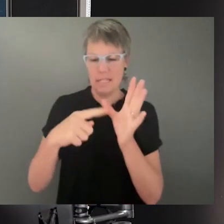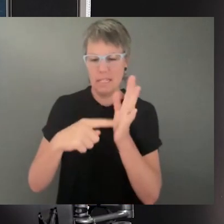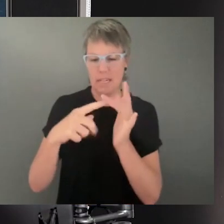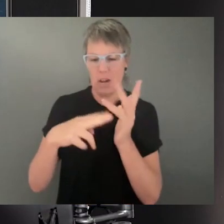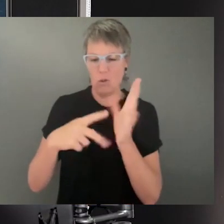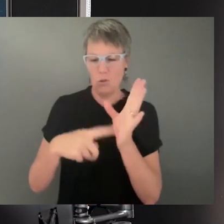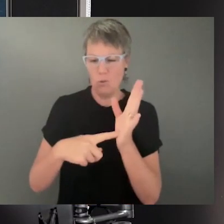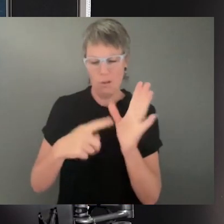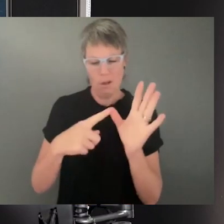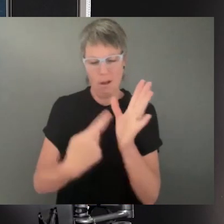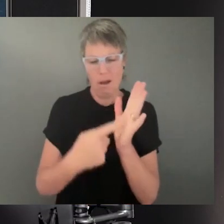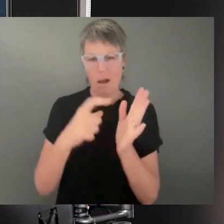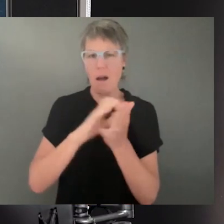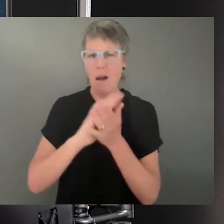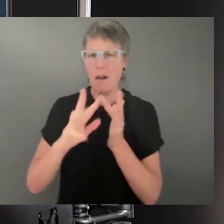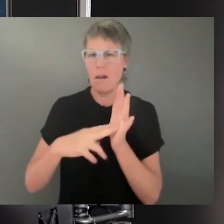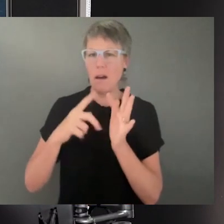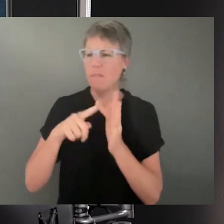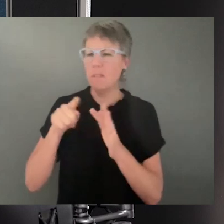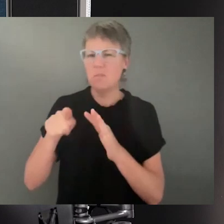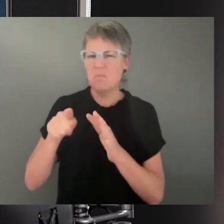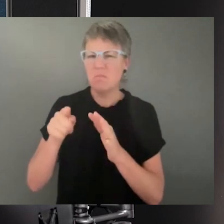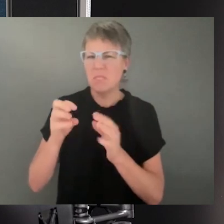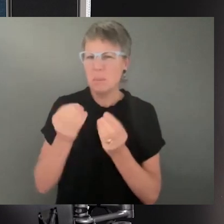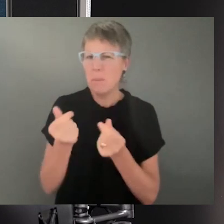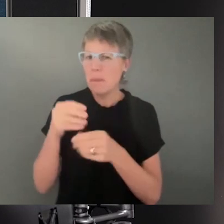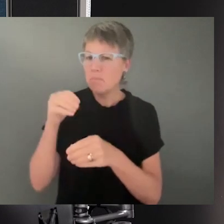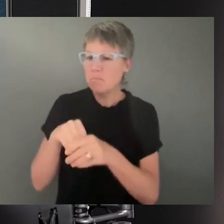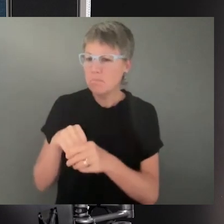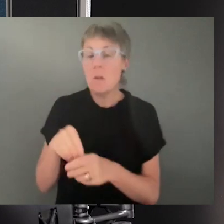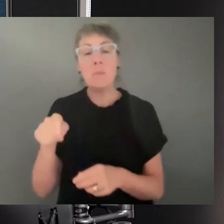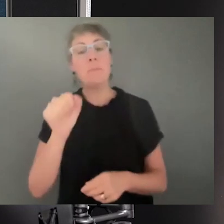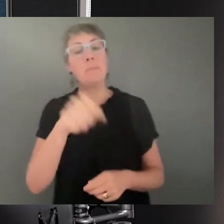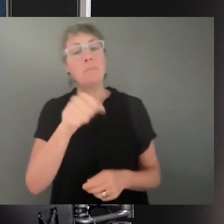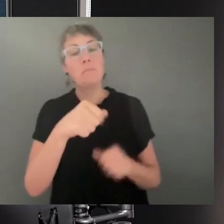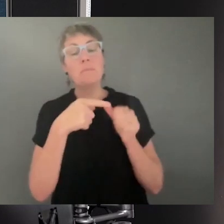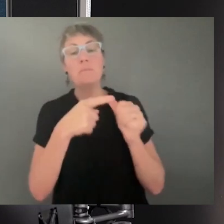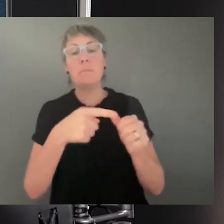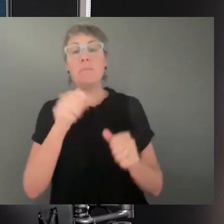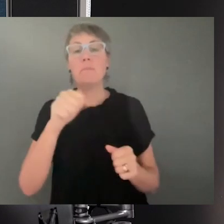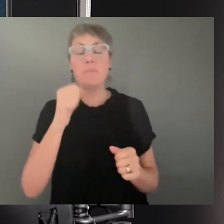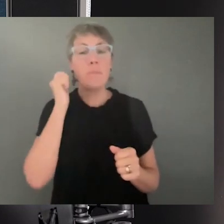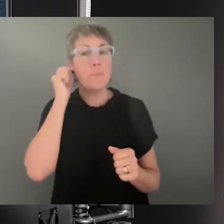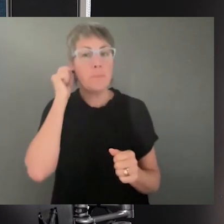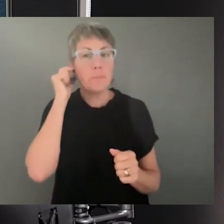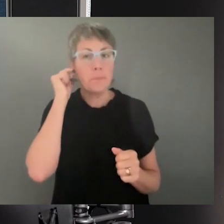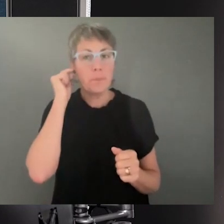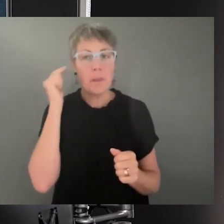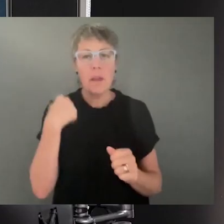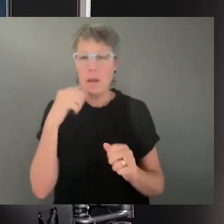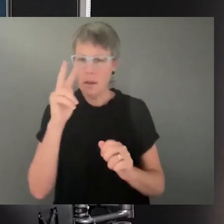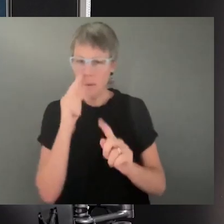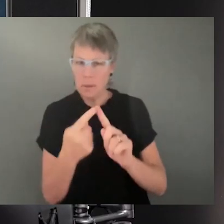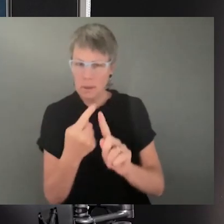worked out at least a decade through past projects that we've done. So it's quite a large group of us that have come together on